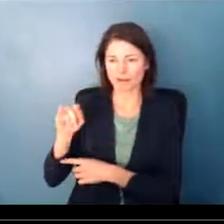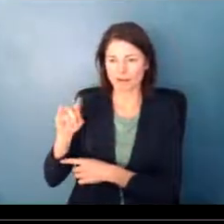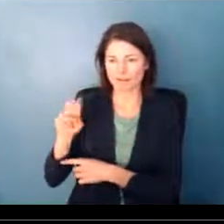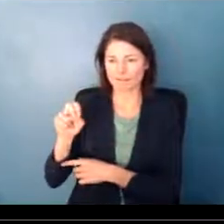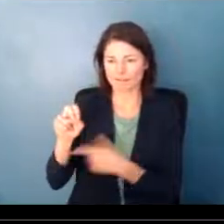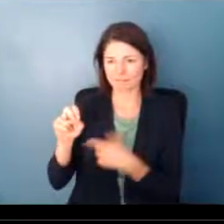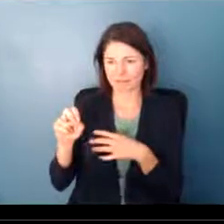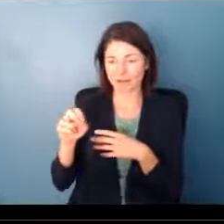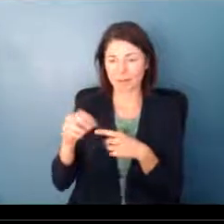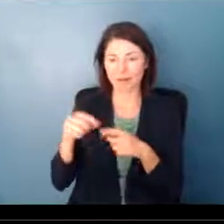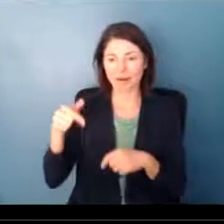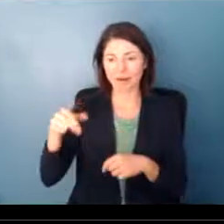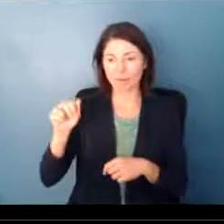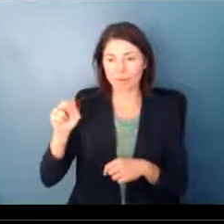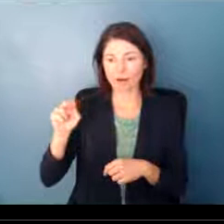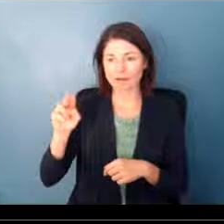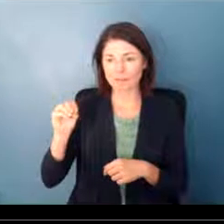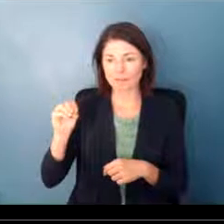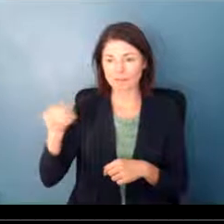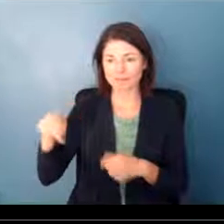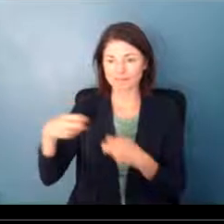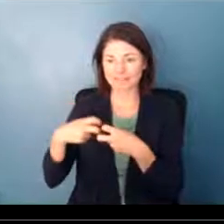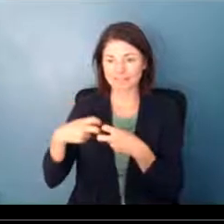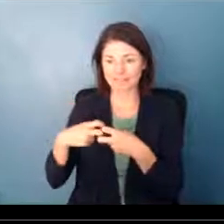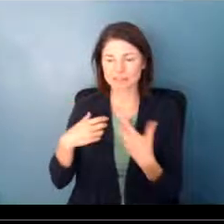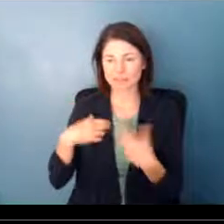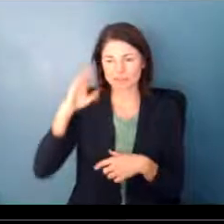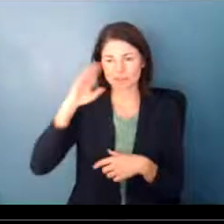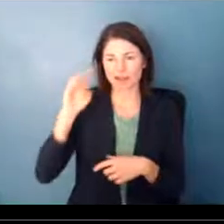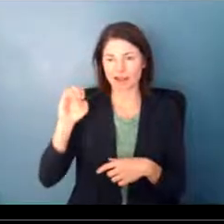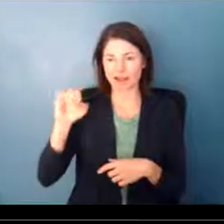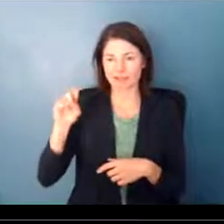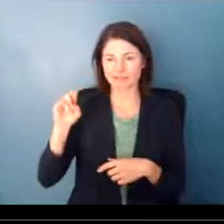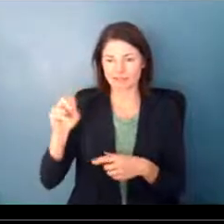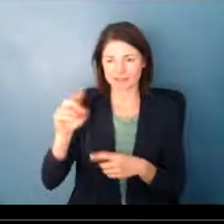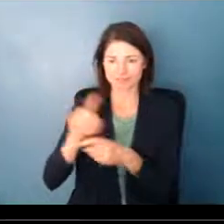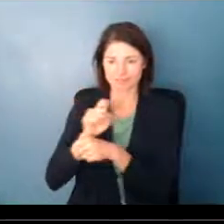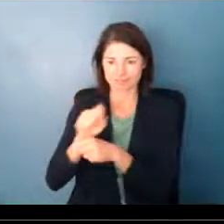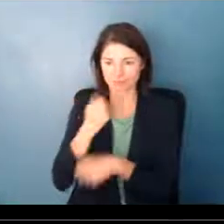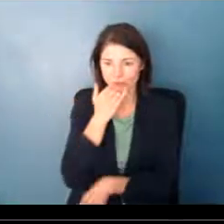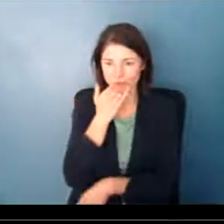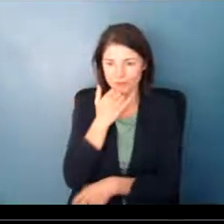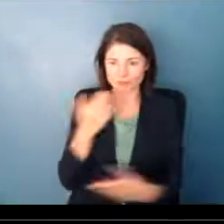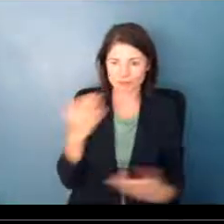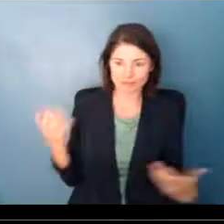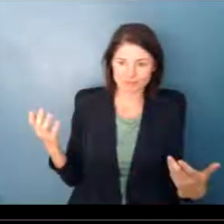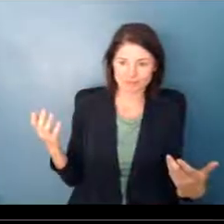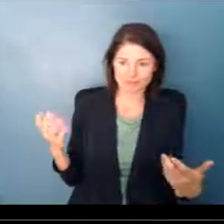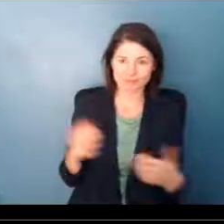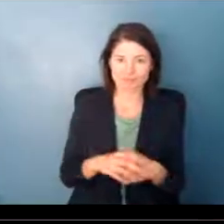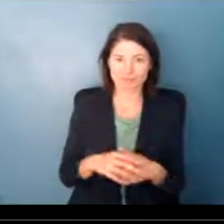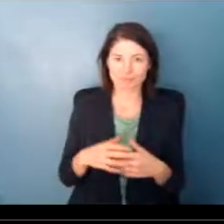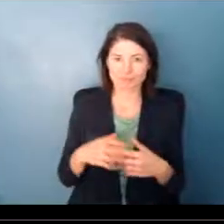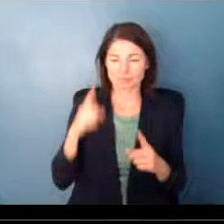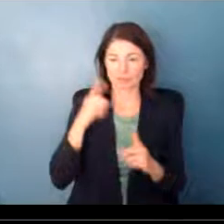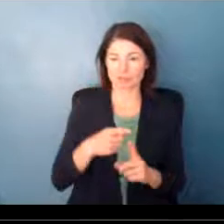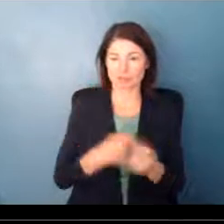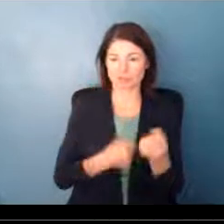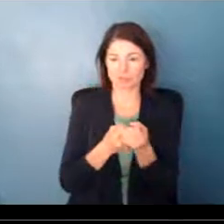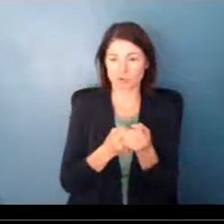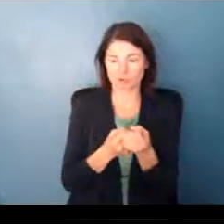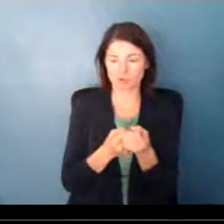quantum physics, we're pretty much sure now that Einstein was wrong. So I do support in the long